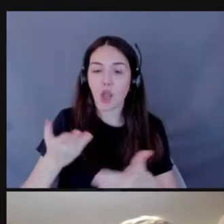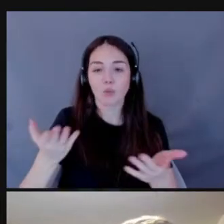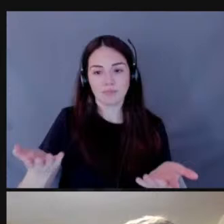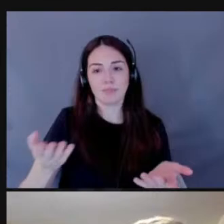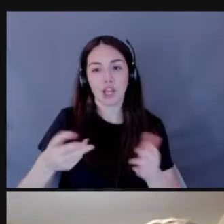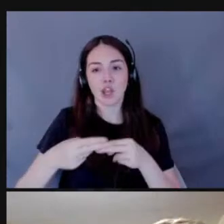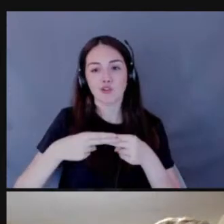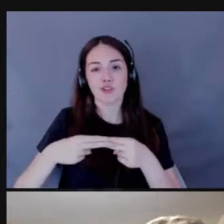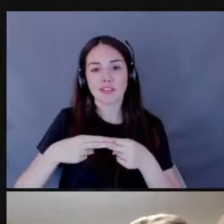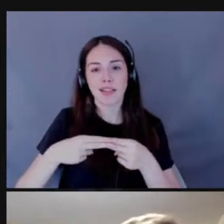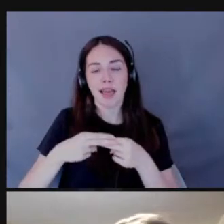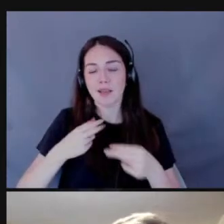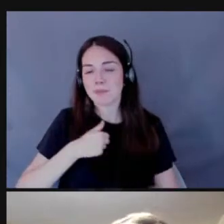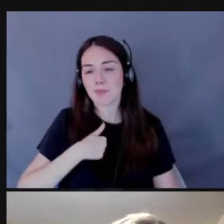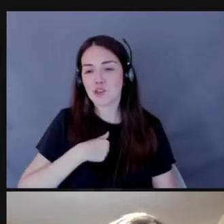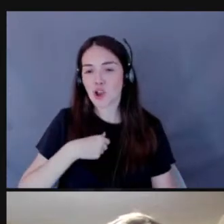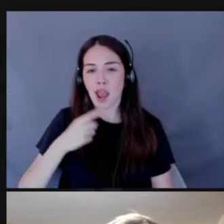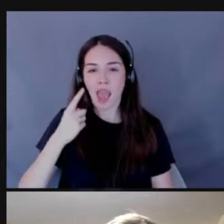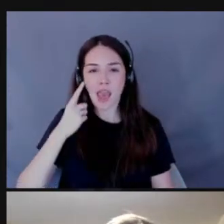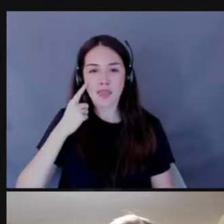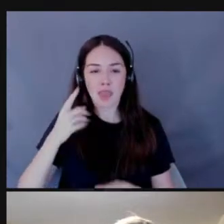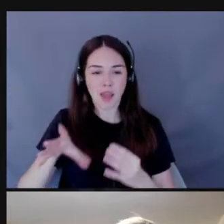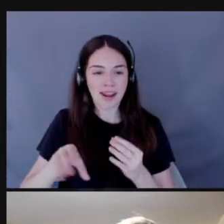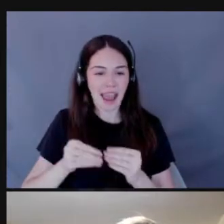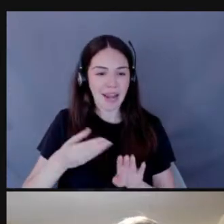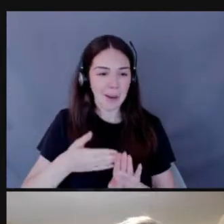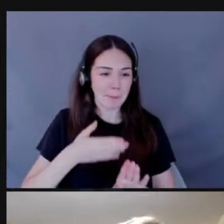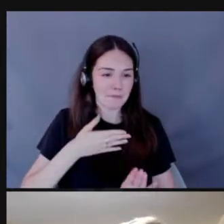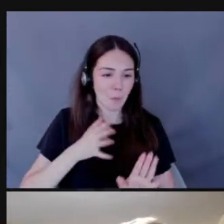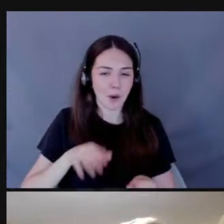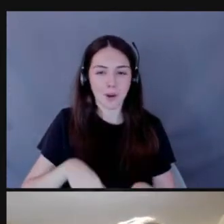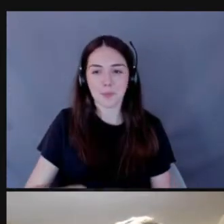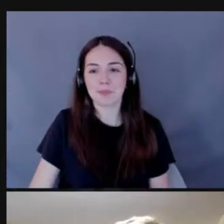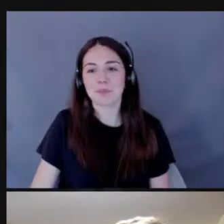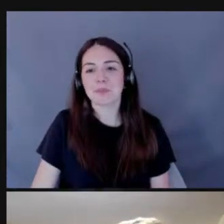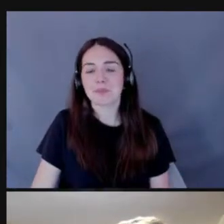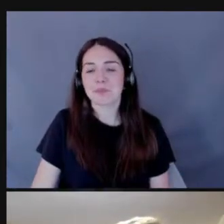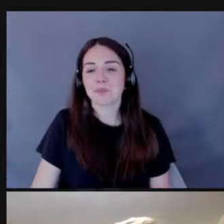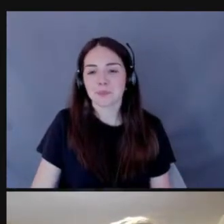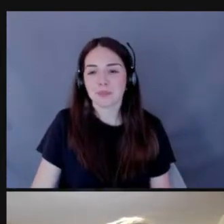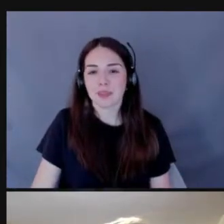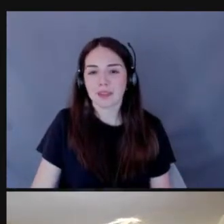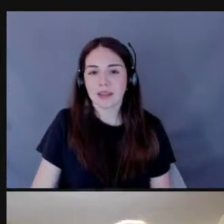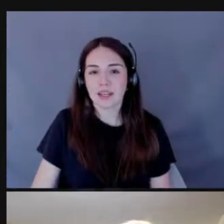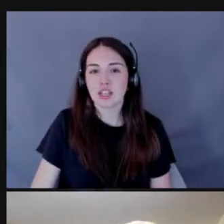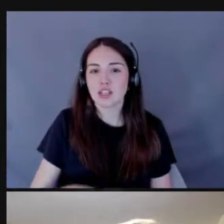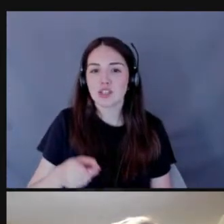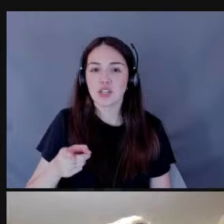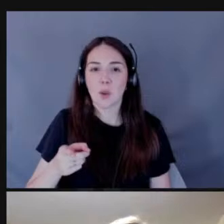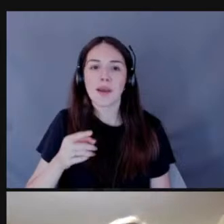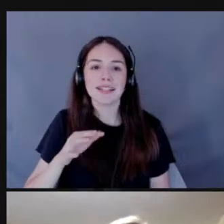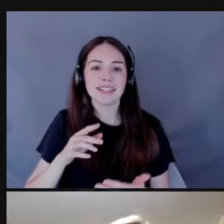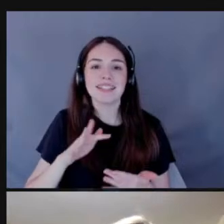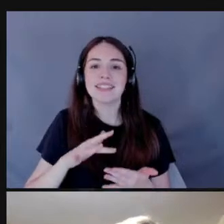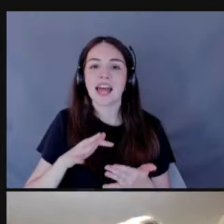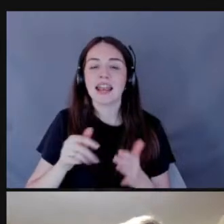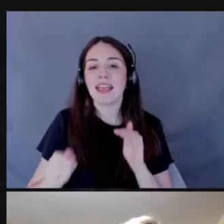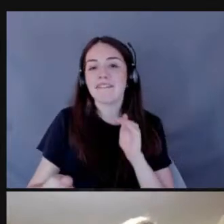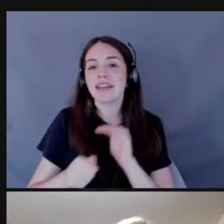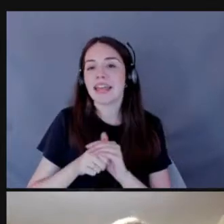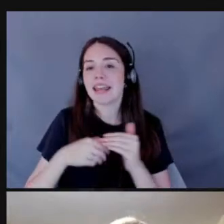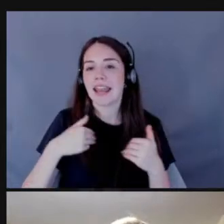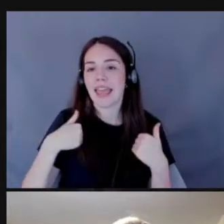I'm sorry. I thought it was earlier in my presentation. So cryptozoology is the study of hidden animals.